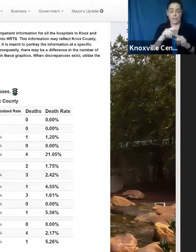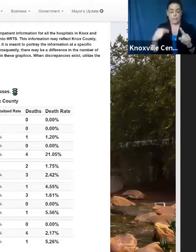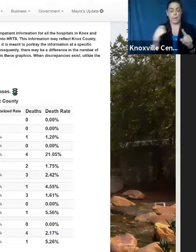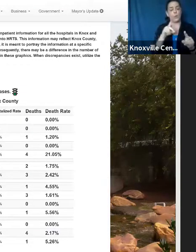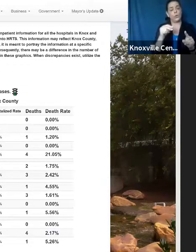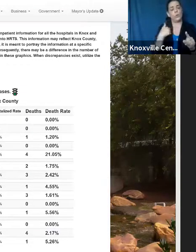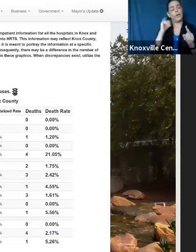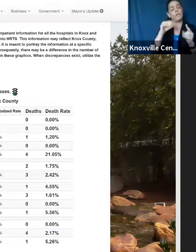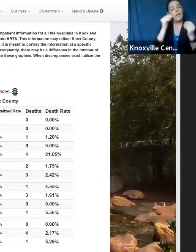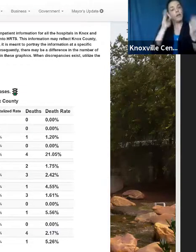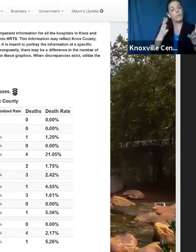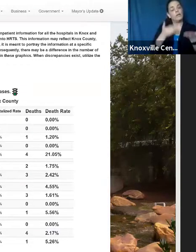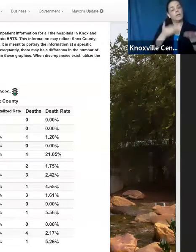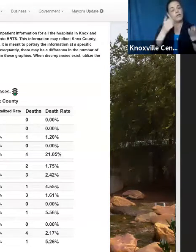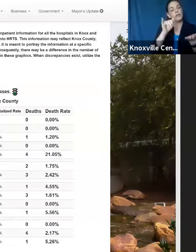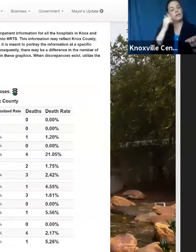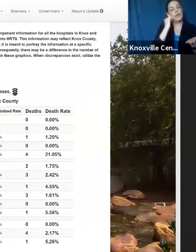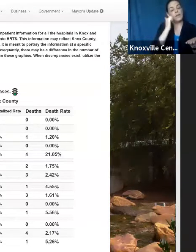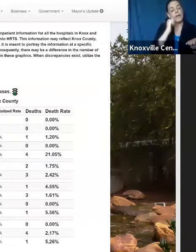available daily